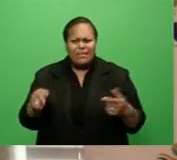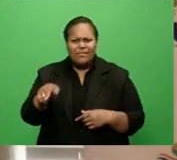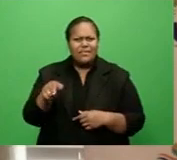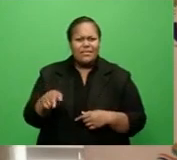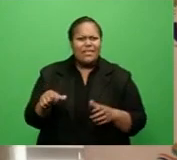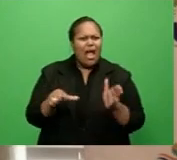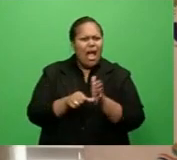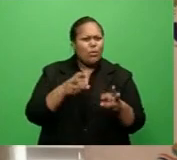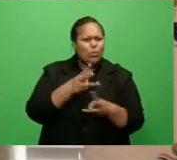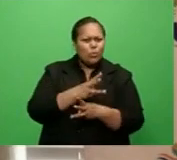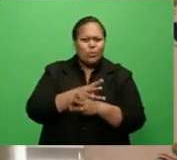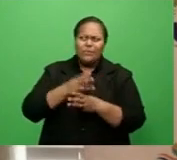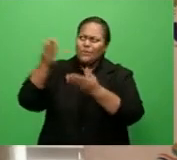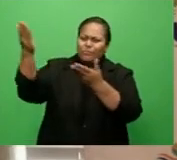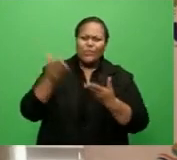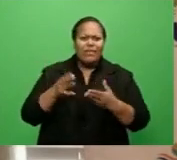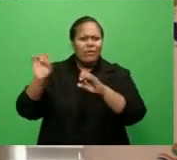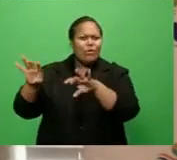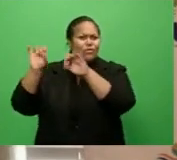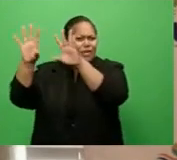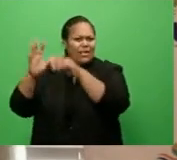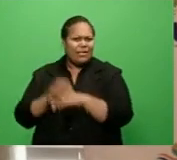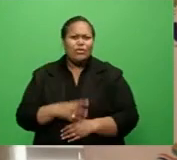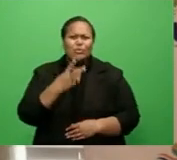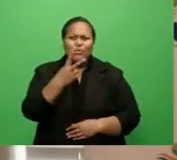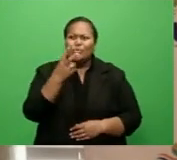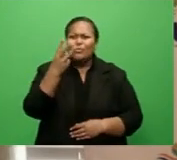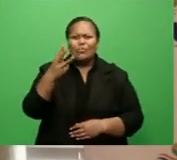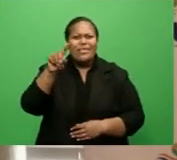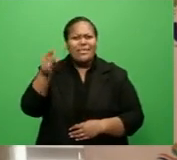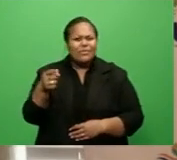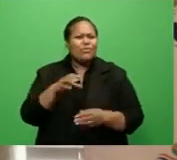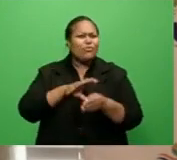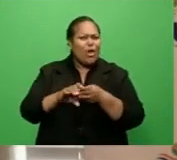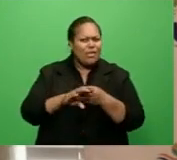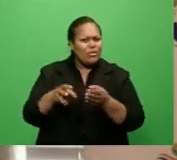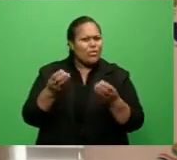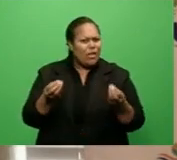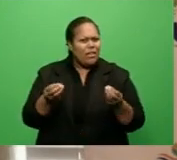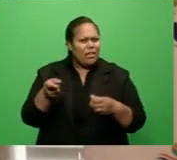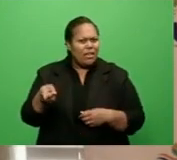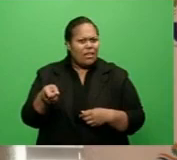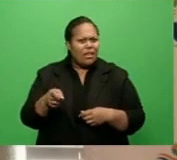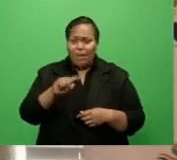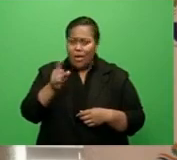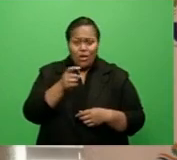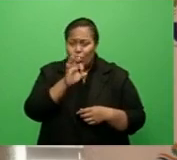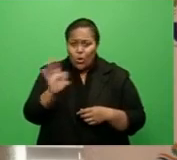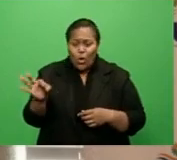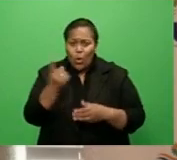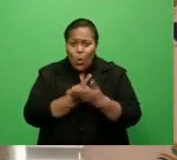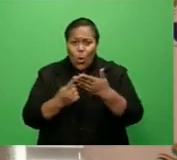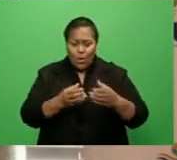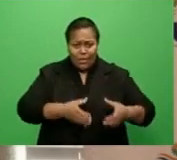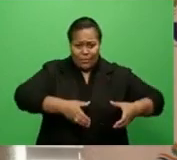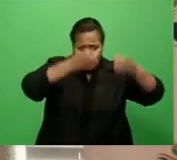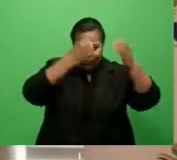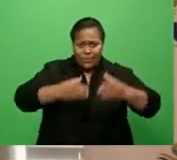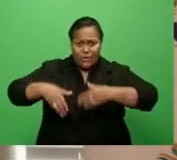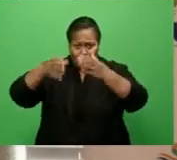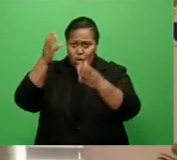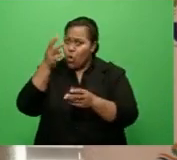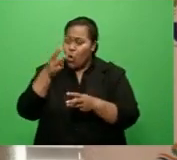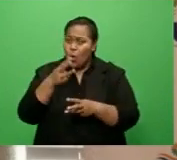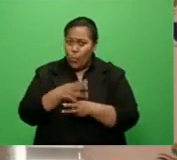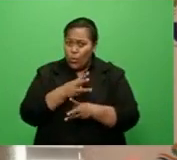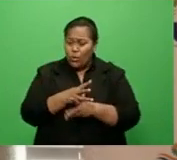them from Australia. They can be anything between $2,000 to $3,000. But it's not the power pole cost only, because you got to take it, from our source